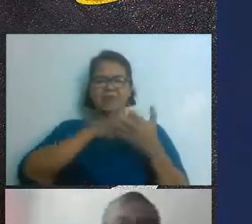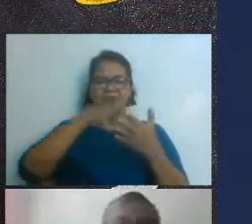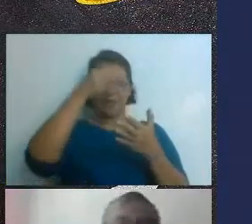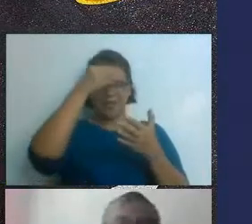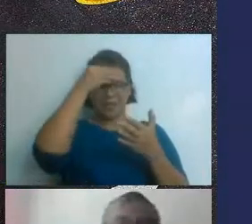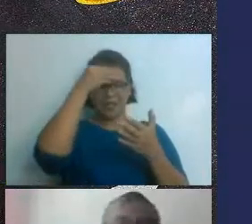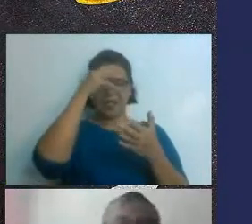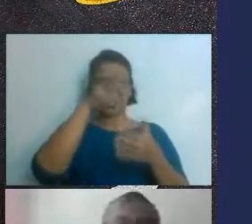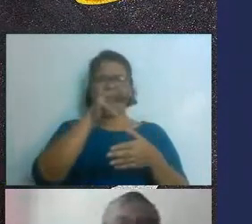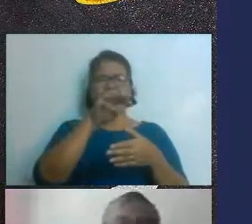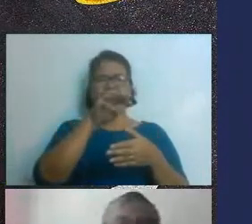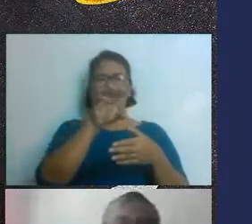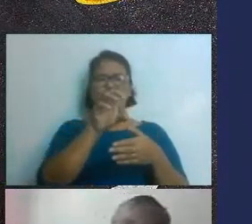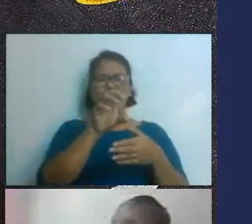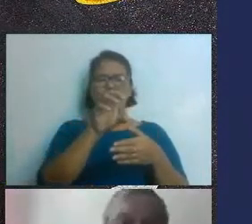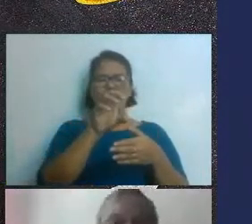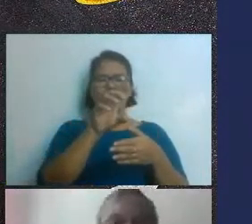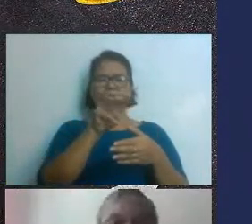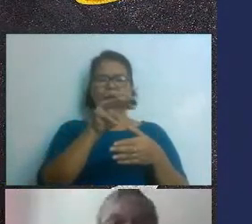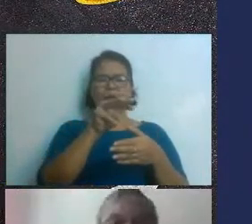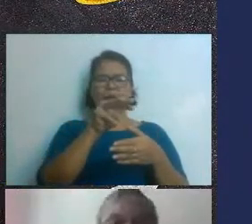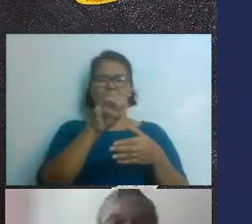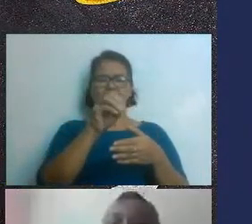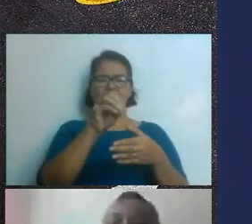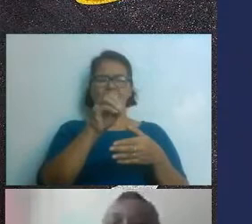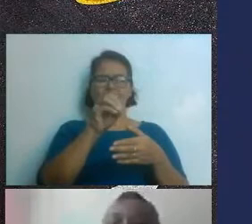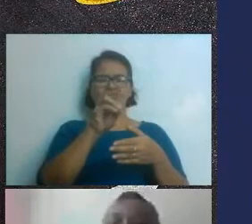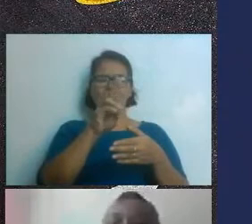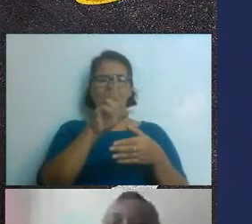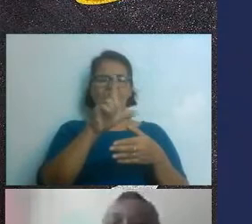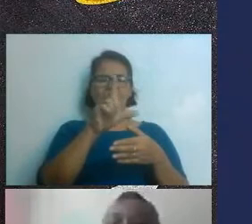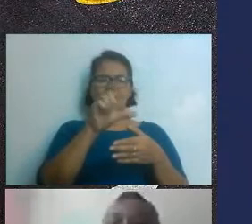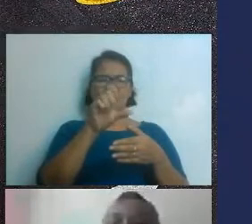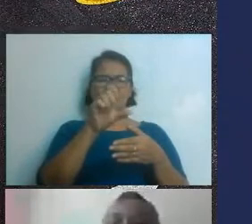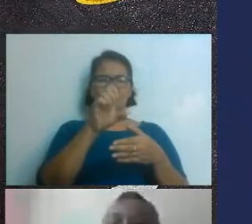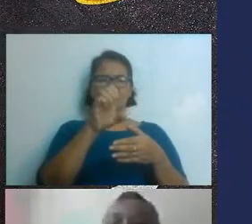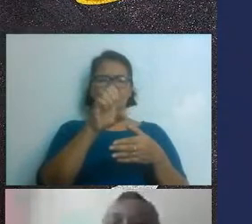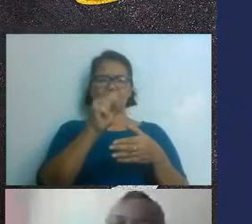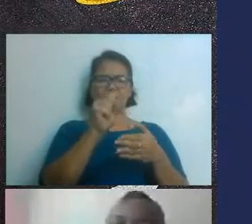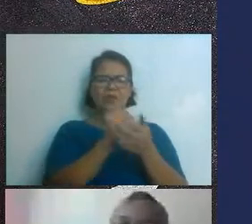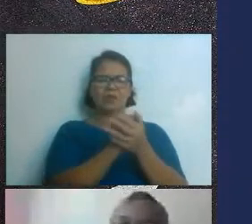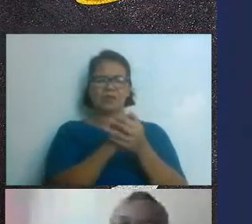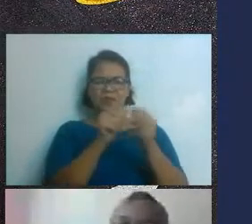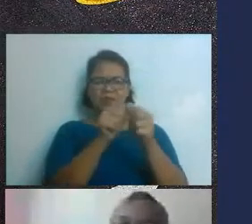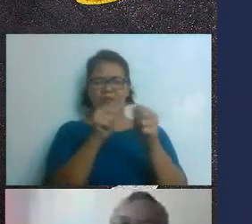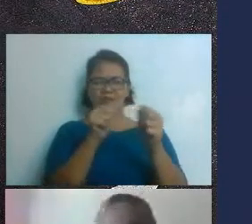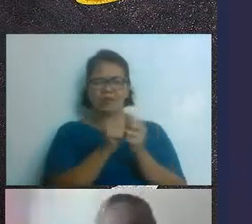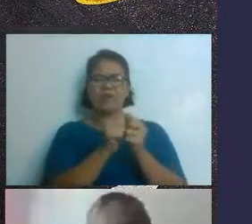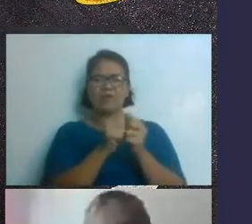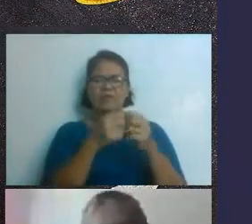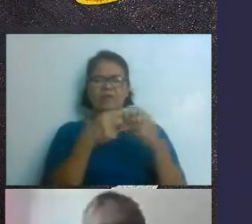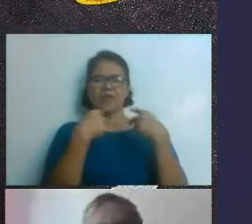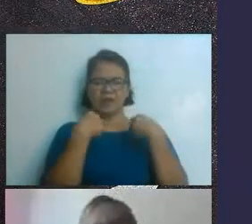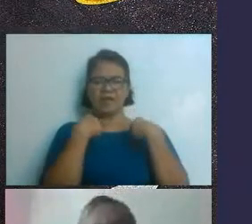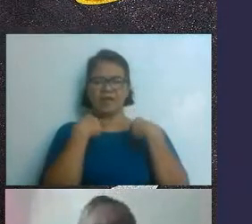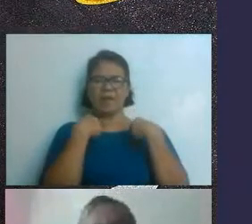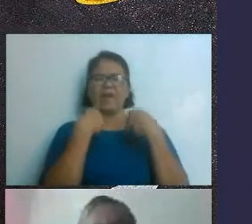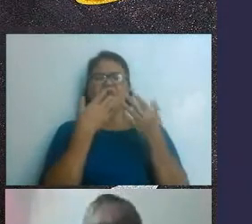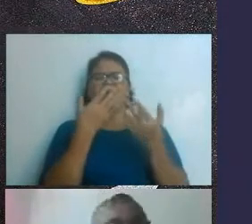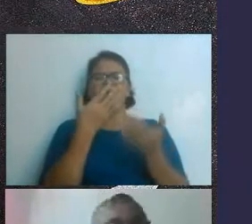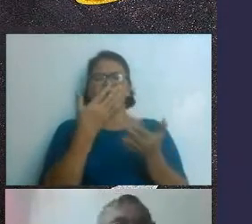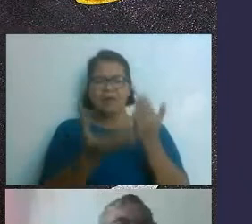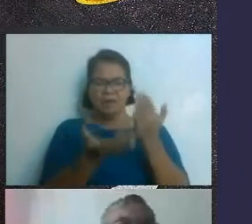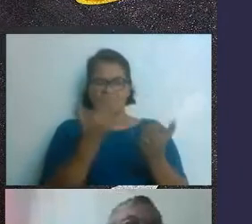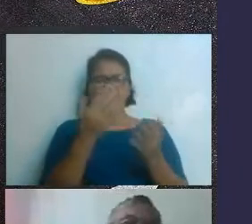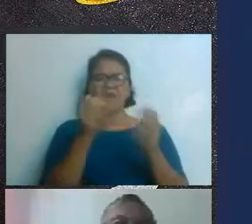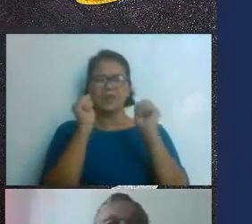will still make that available, and I feel that that's something that perhaps even in your division, ICT kayo, there would